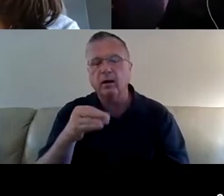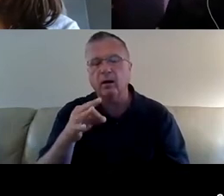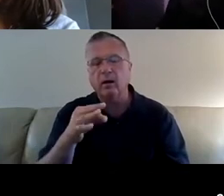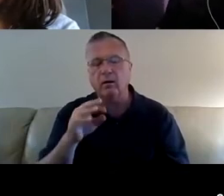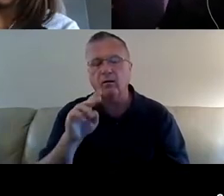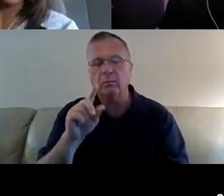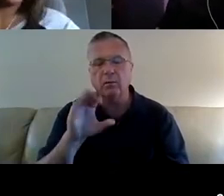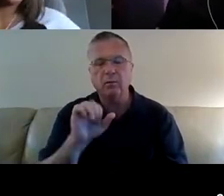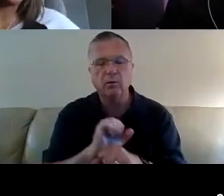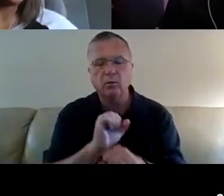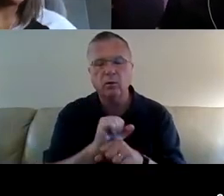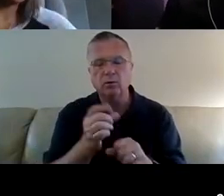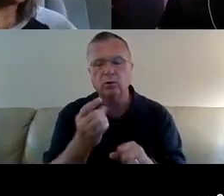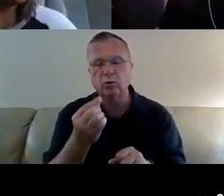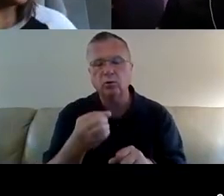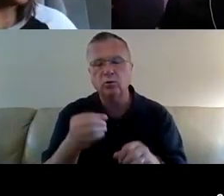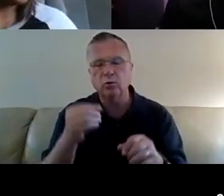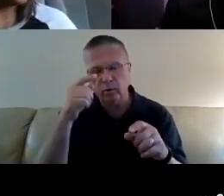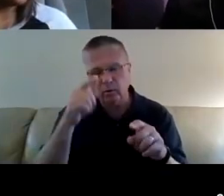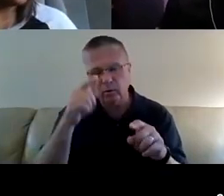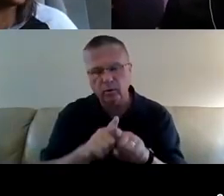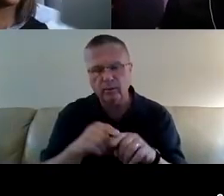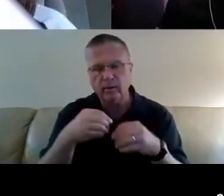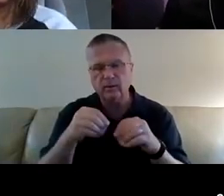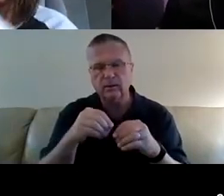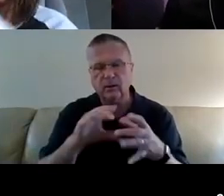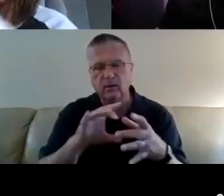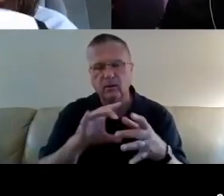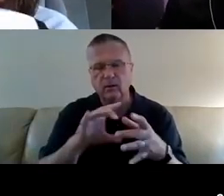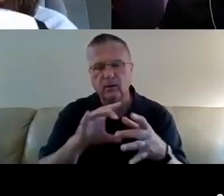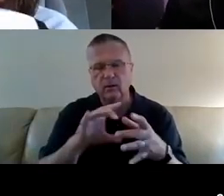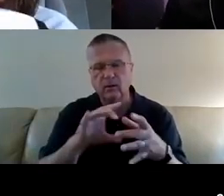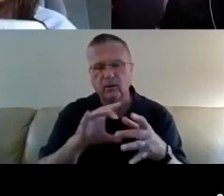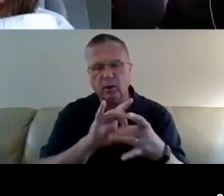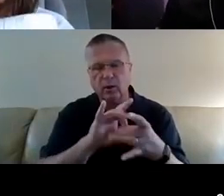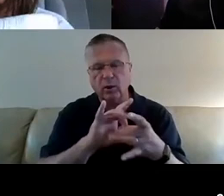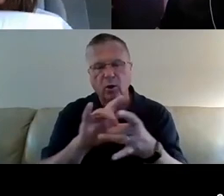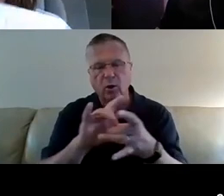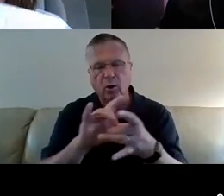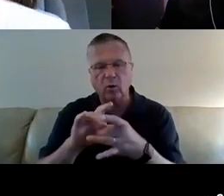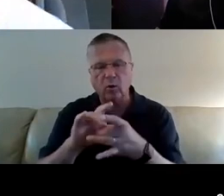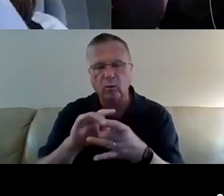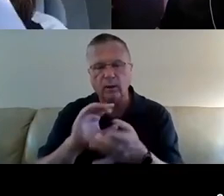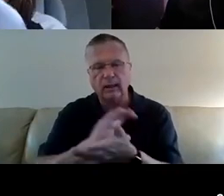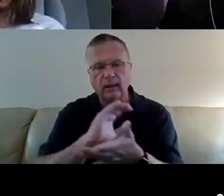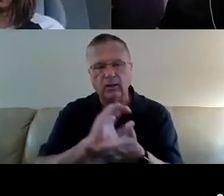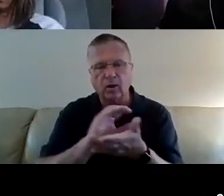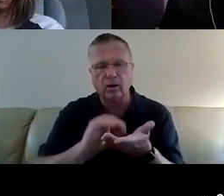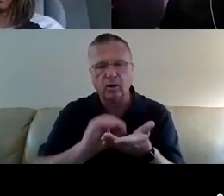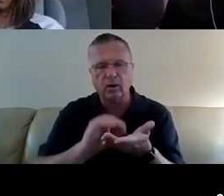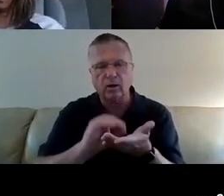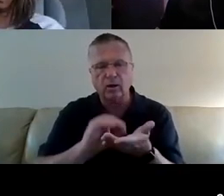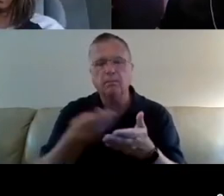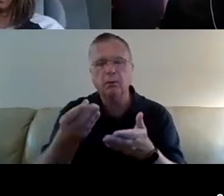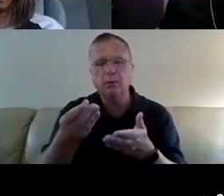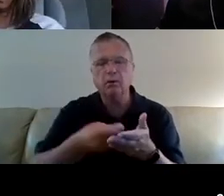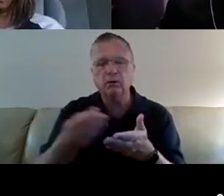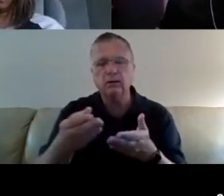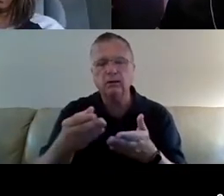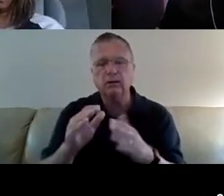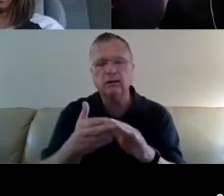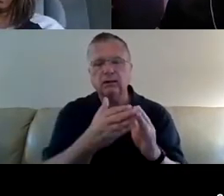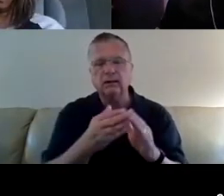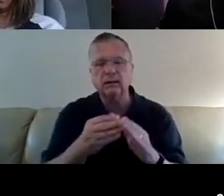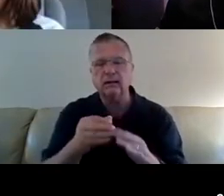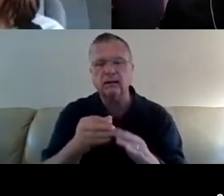an agreement of sale and all related documents necessary to effect the purchase by the city of 5164 Broad